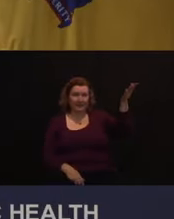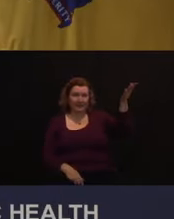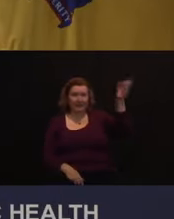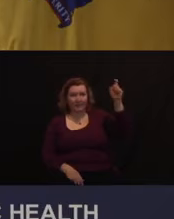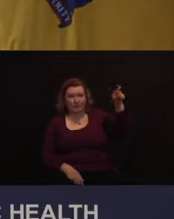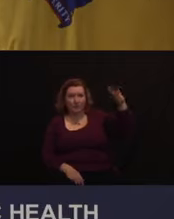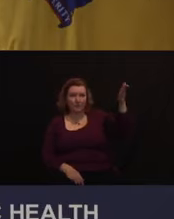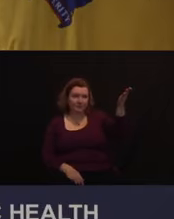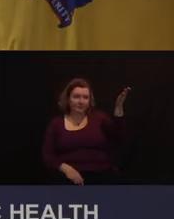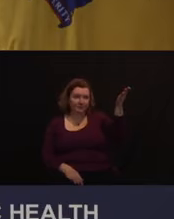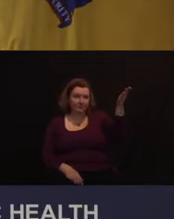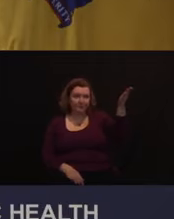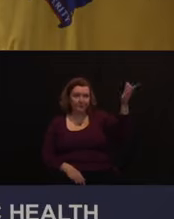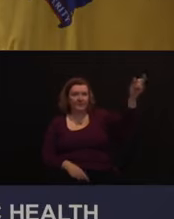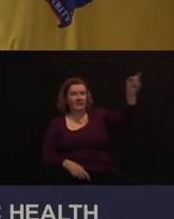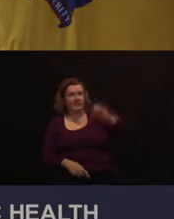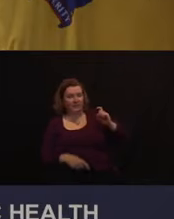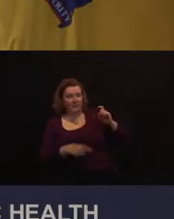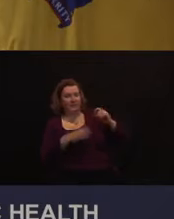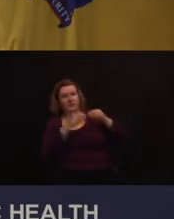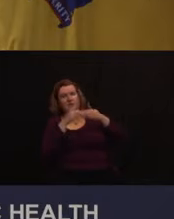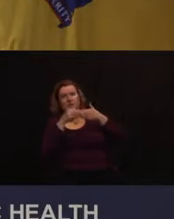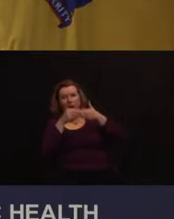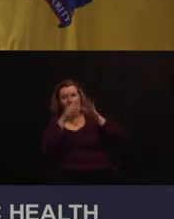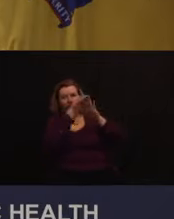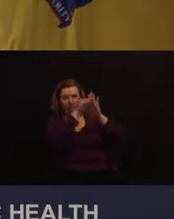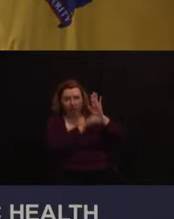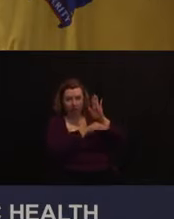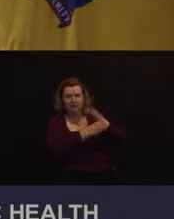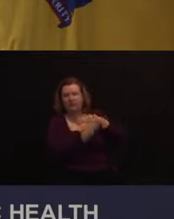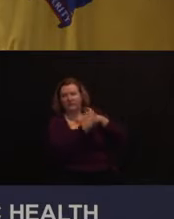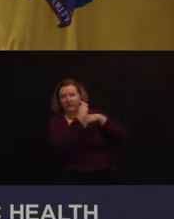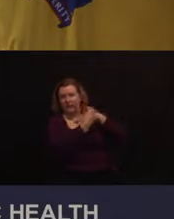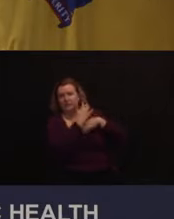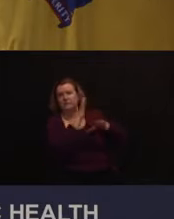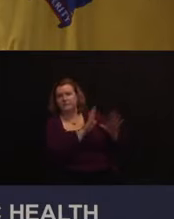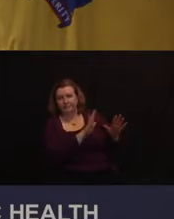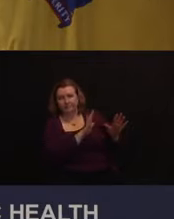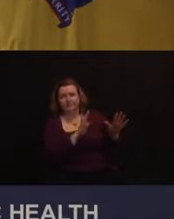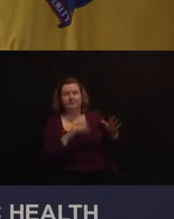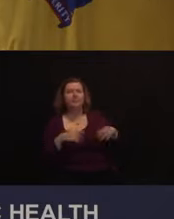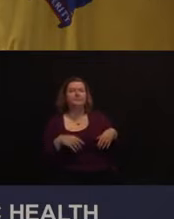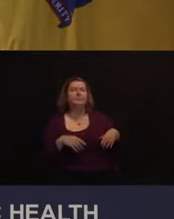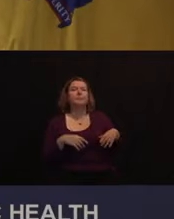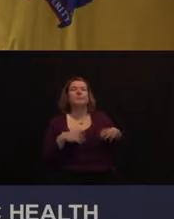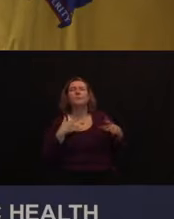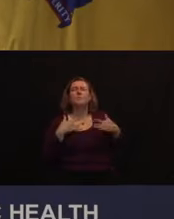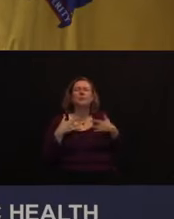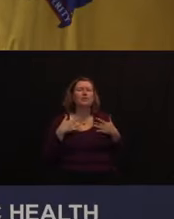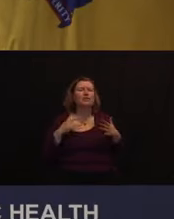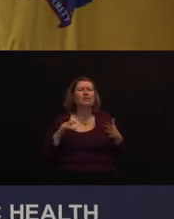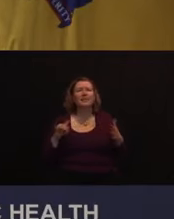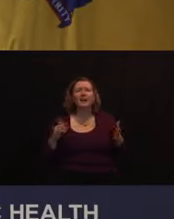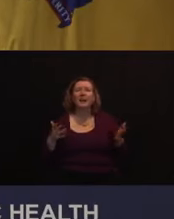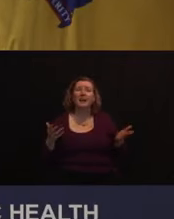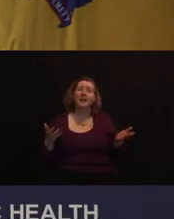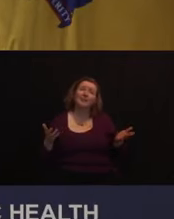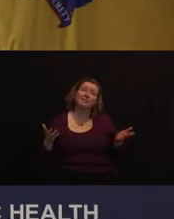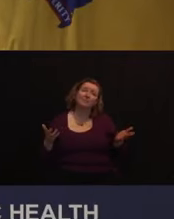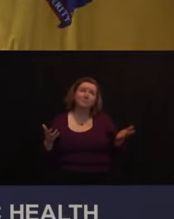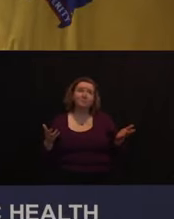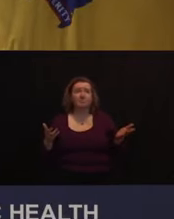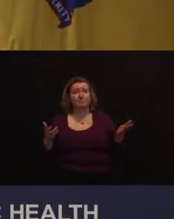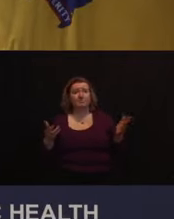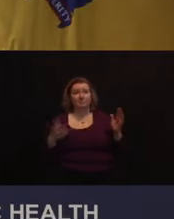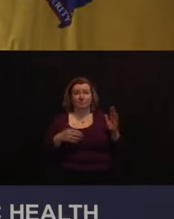at least give us guidance on execution. It is a concern that the record keeping right now for millions of Americans is a